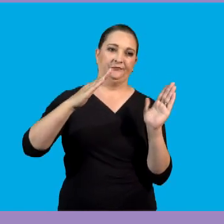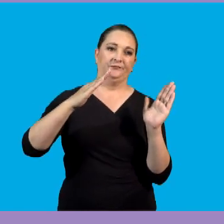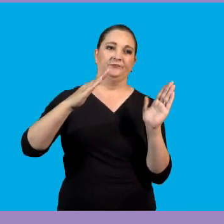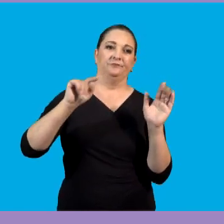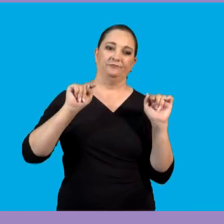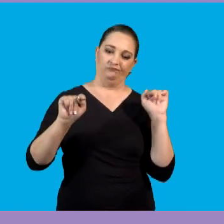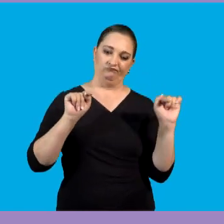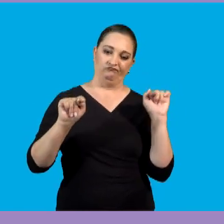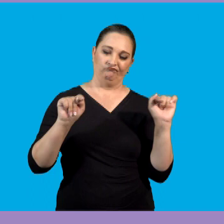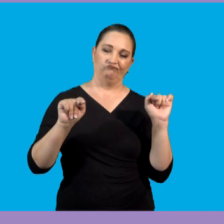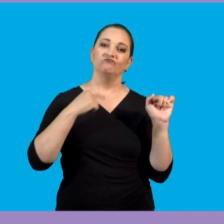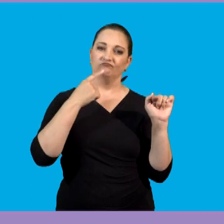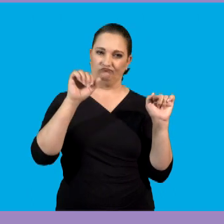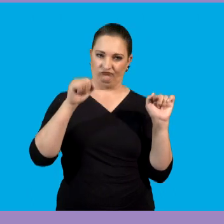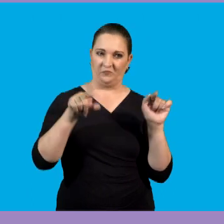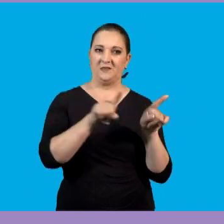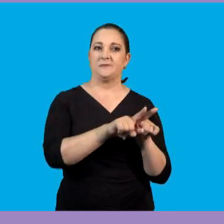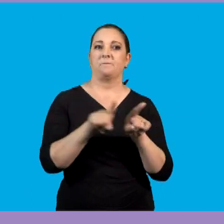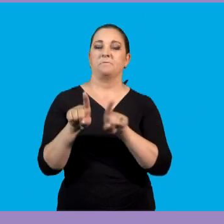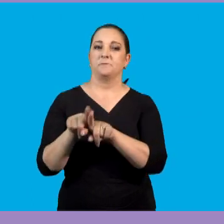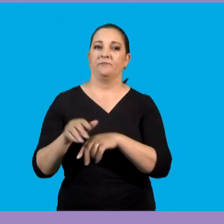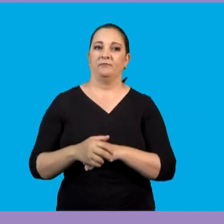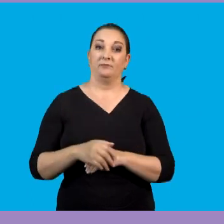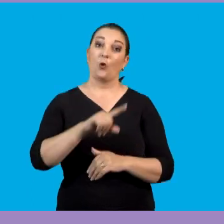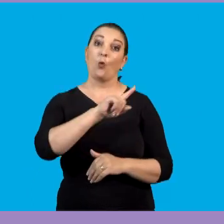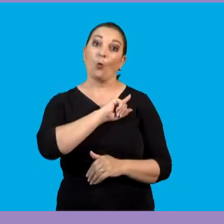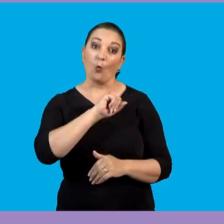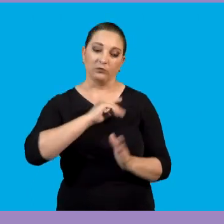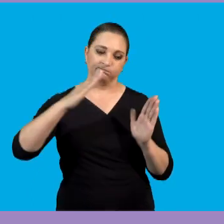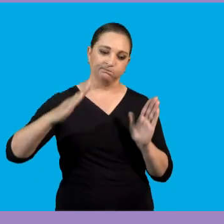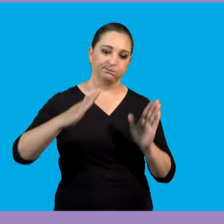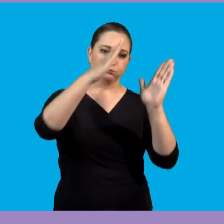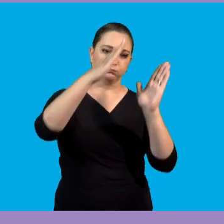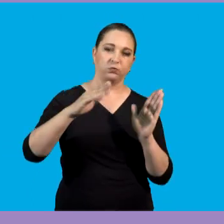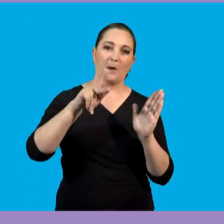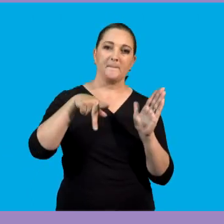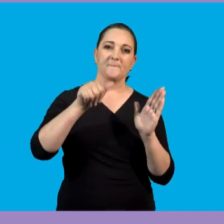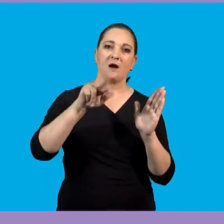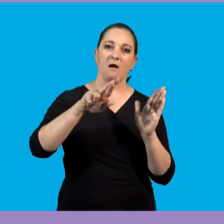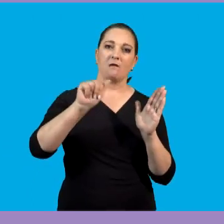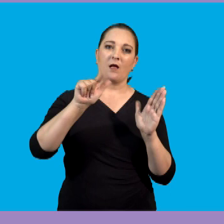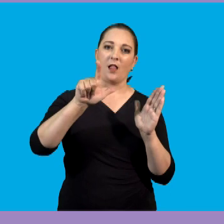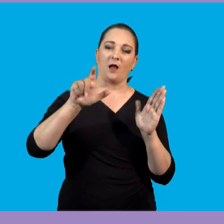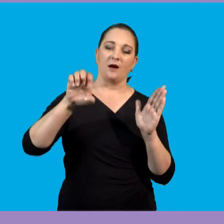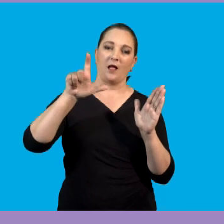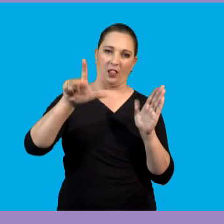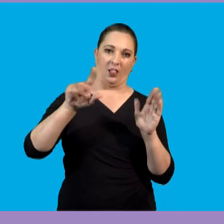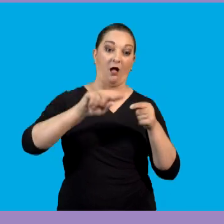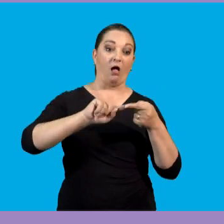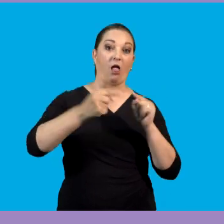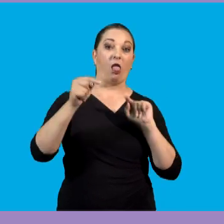can see that because we have parallel lines, that means we have alternate